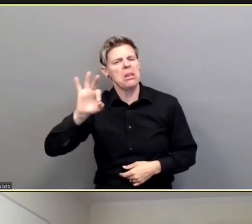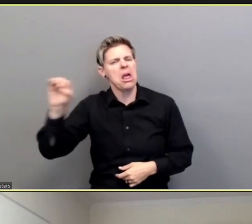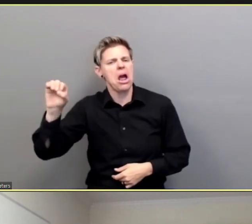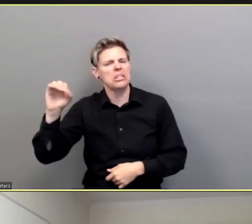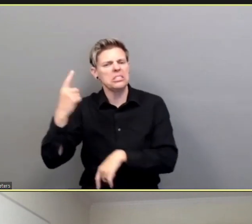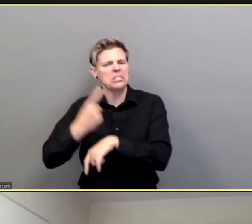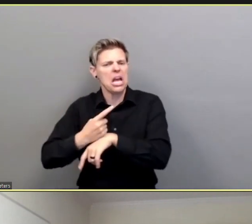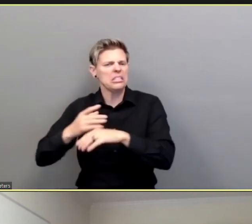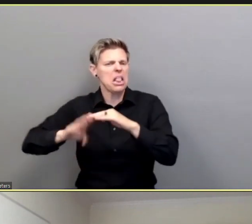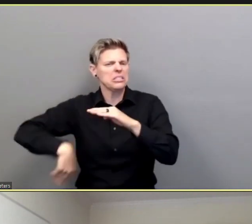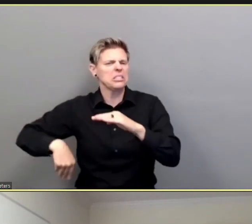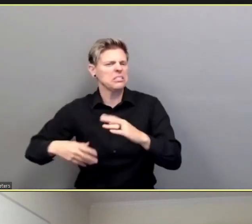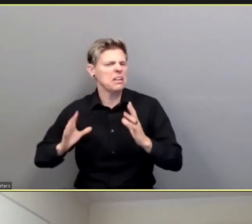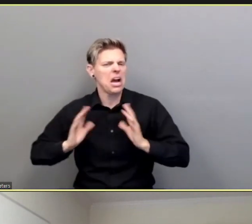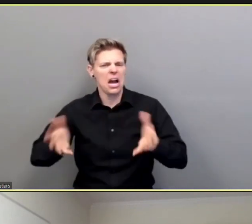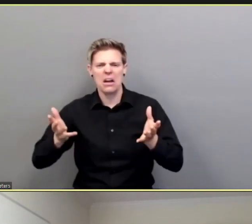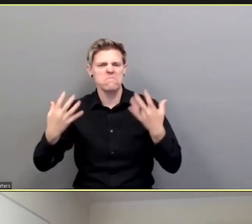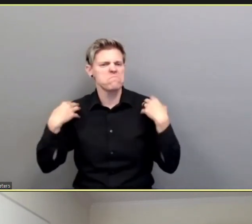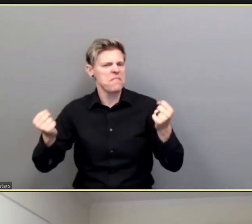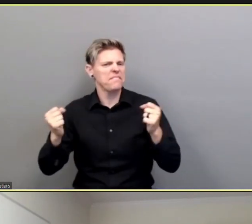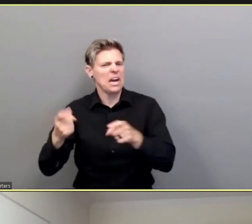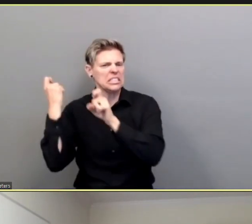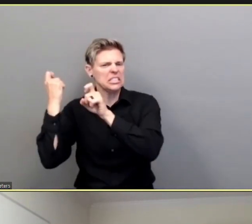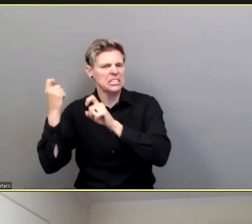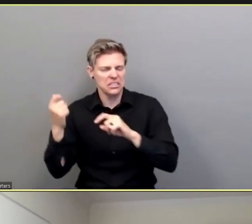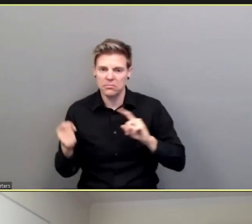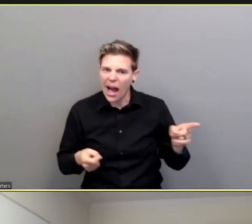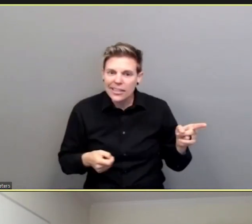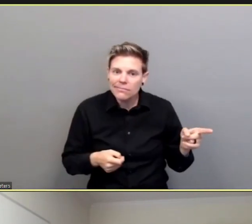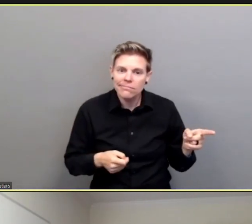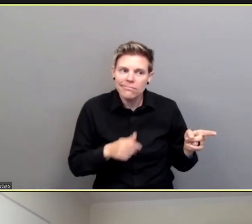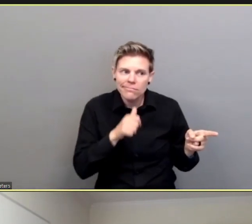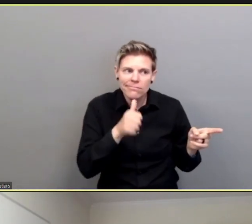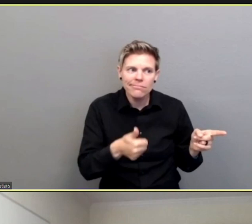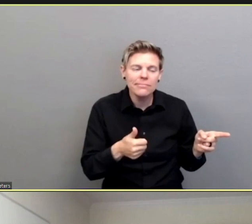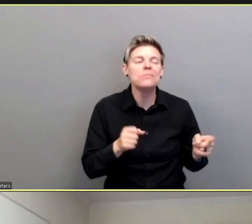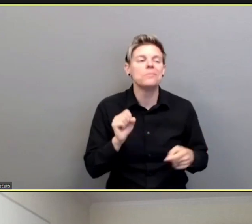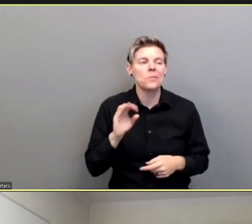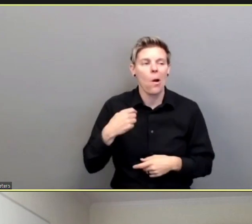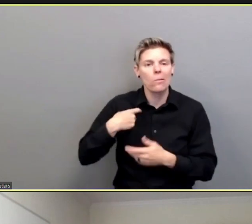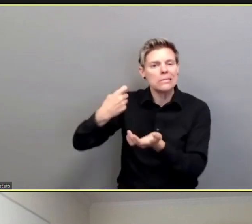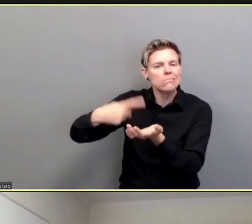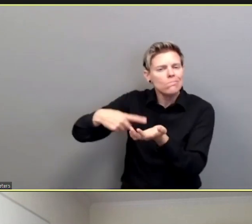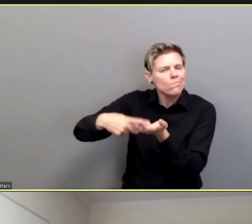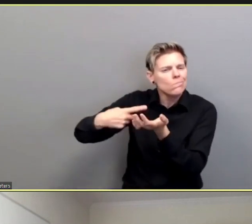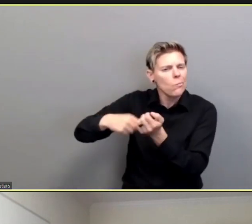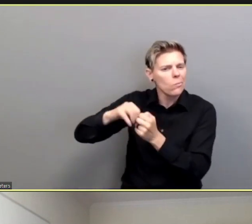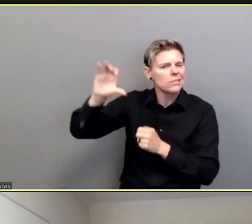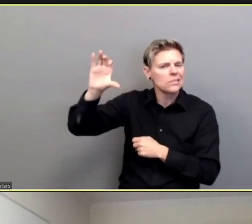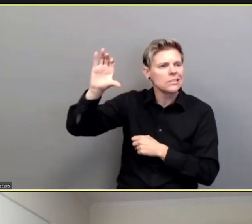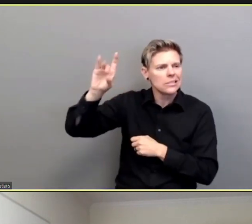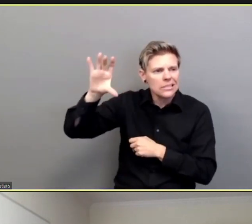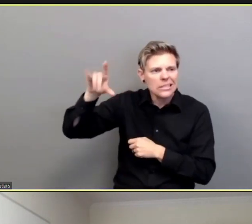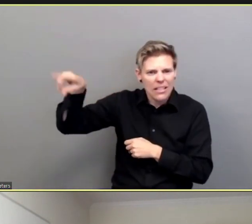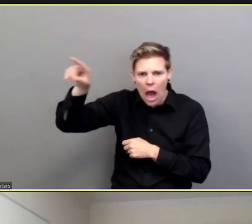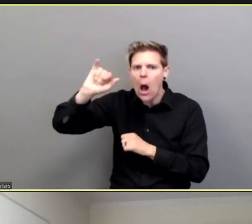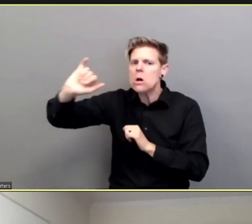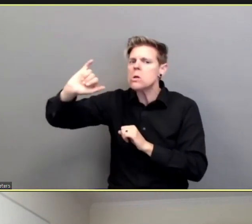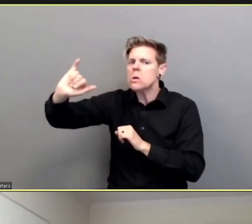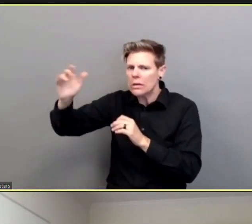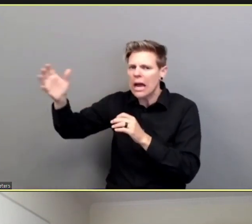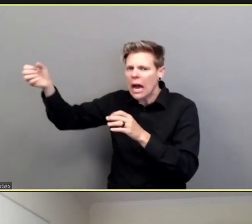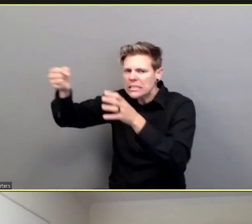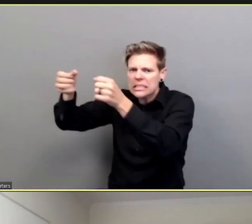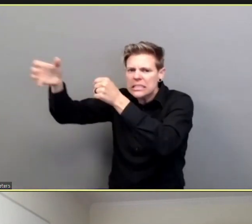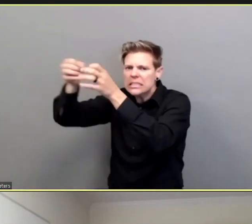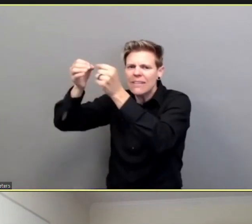it. We're working with CDC as well, and they are gathering information from different states. And I think you're going to